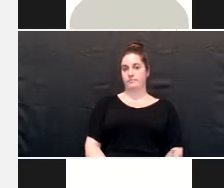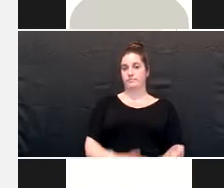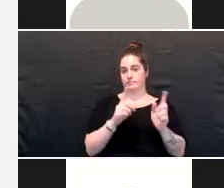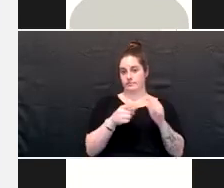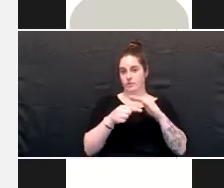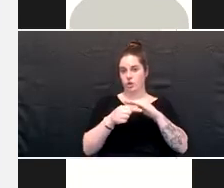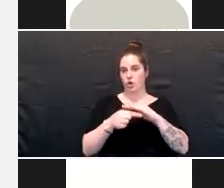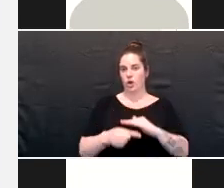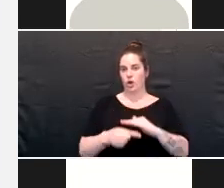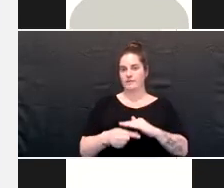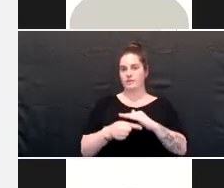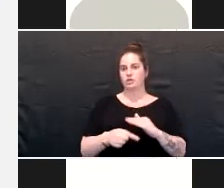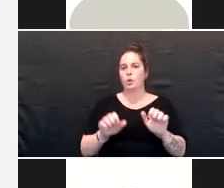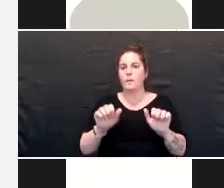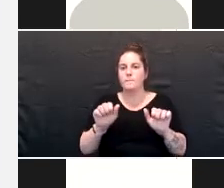Gravitational potential energy.